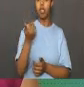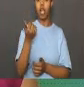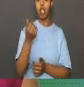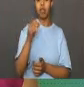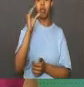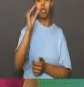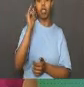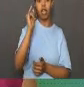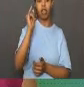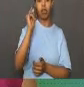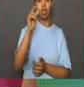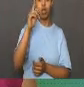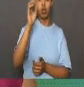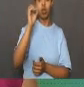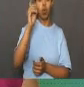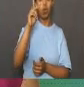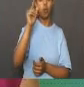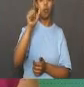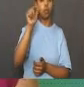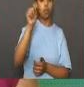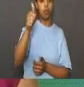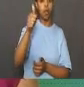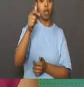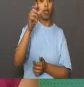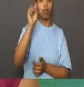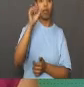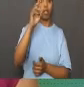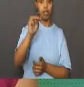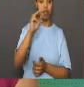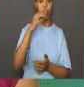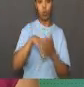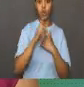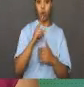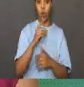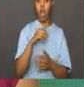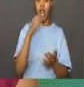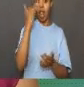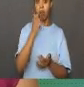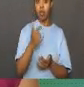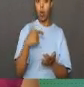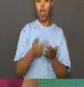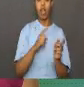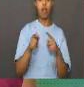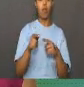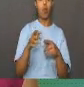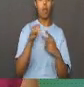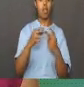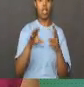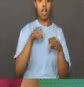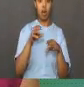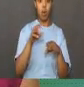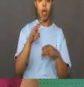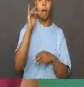molecule cannot diffuse through the mitochondrial membranes.